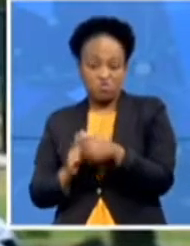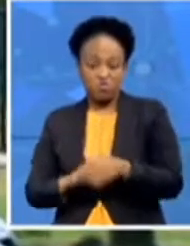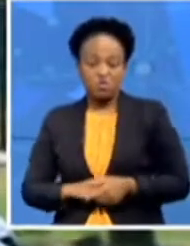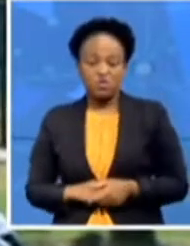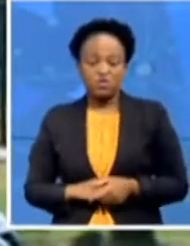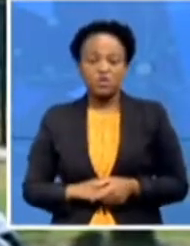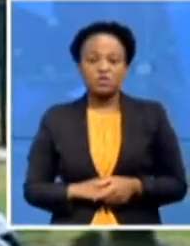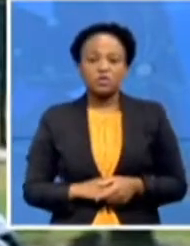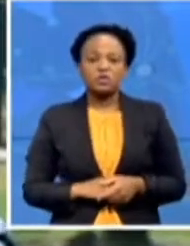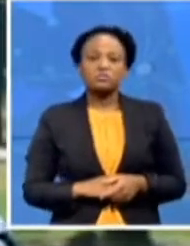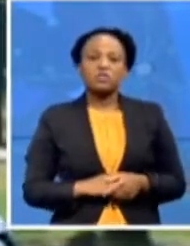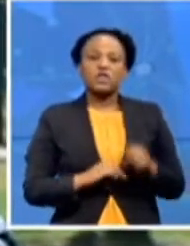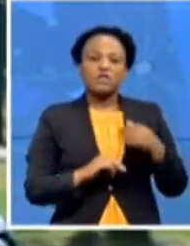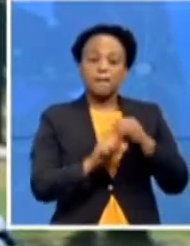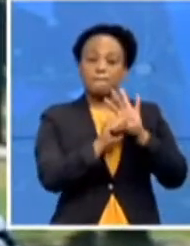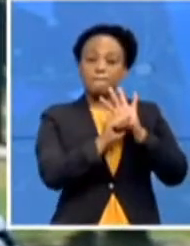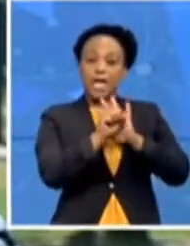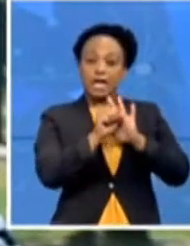mud